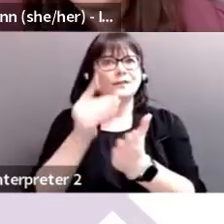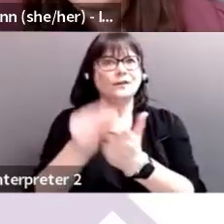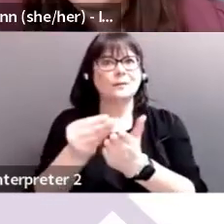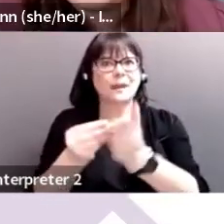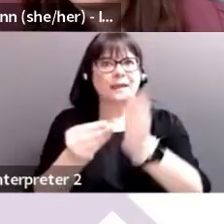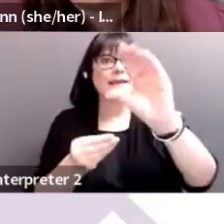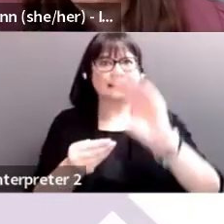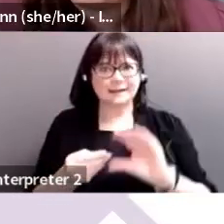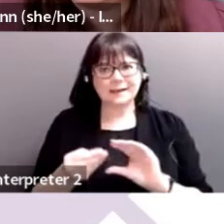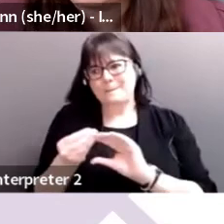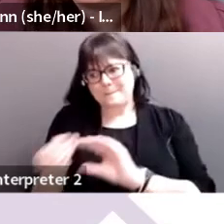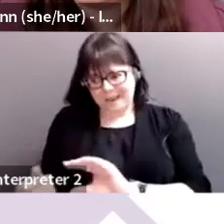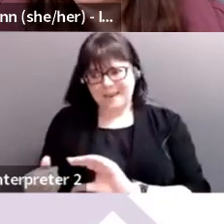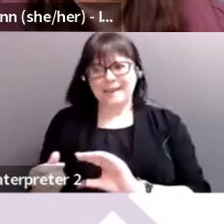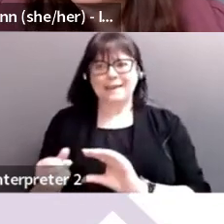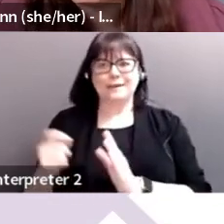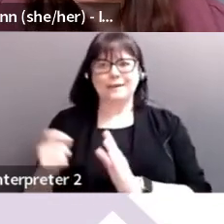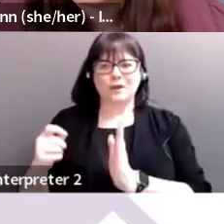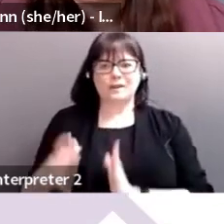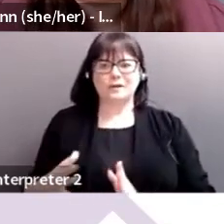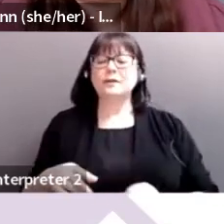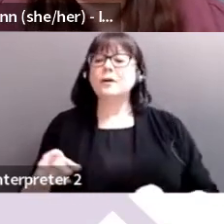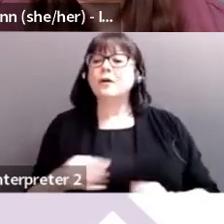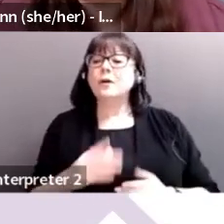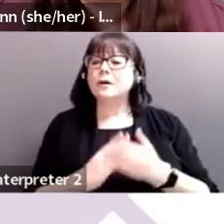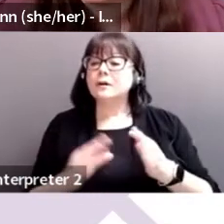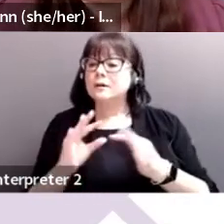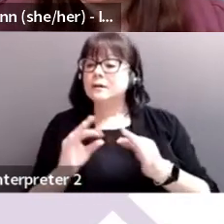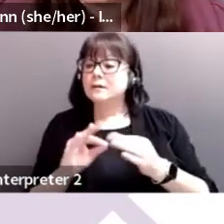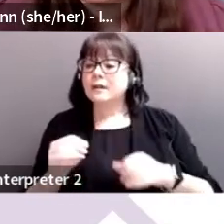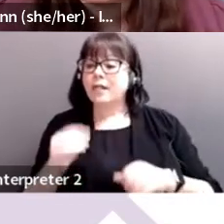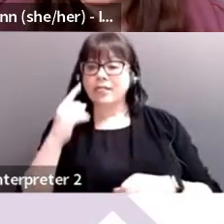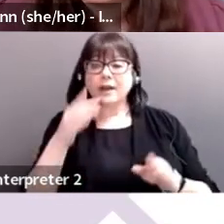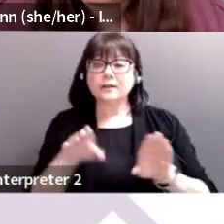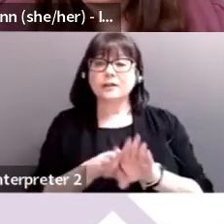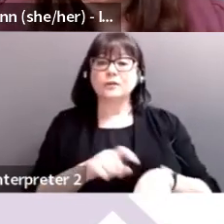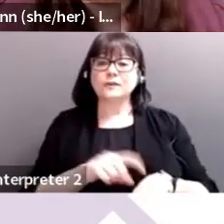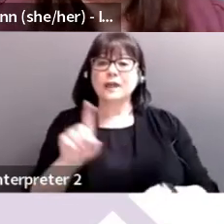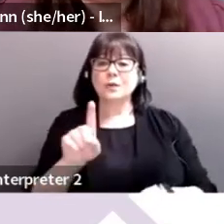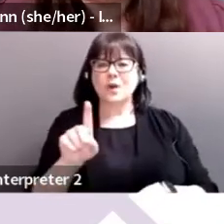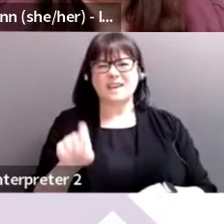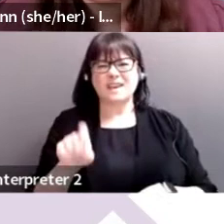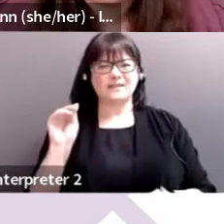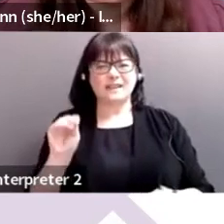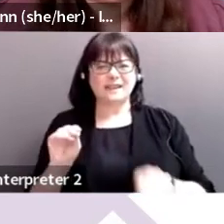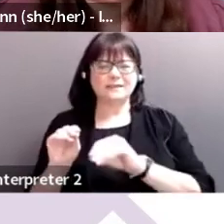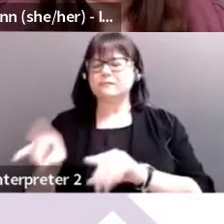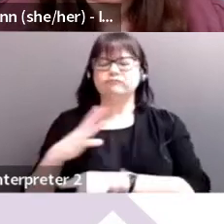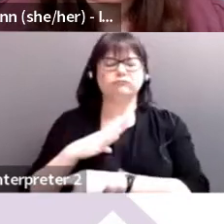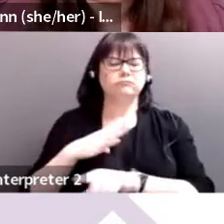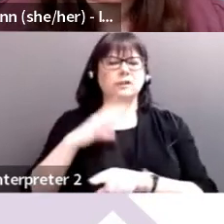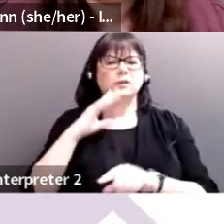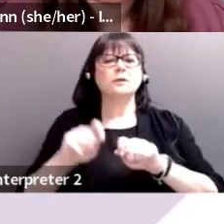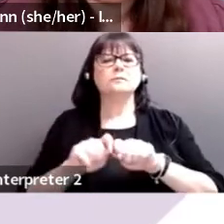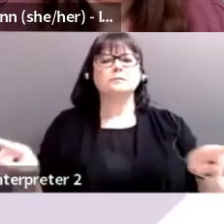Excellent. We're getting some people who have to leave as they have 1 p.m. That's totally fine. You'll get a link to the recording of